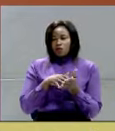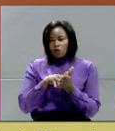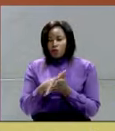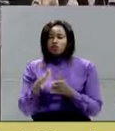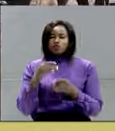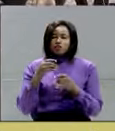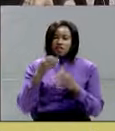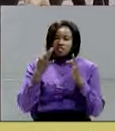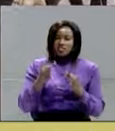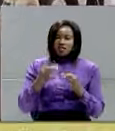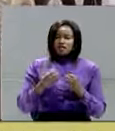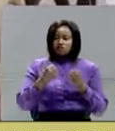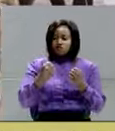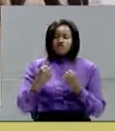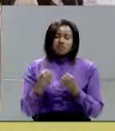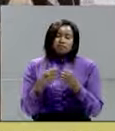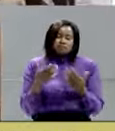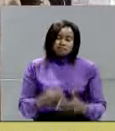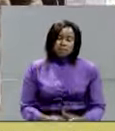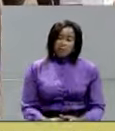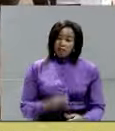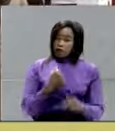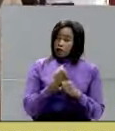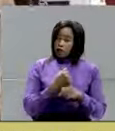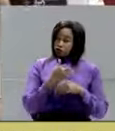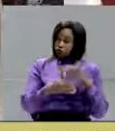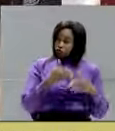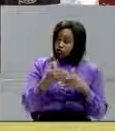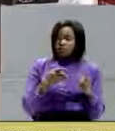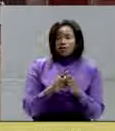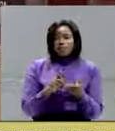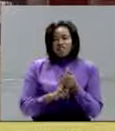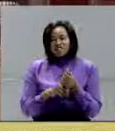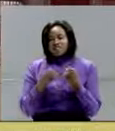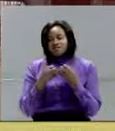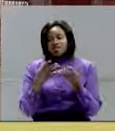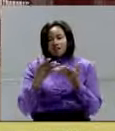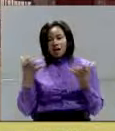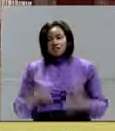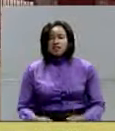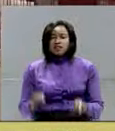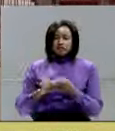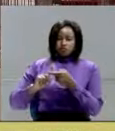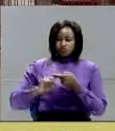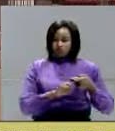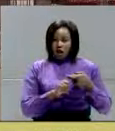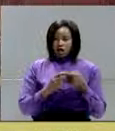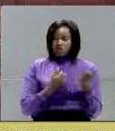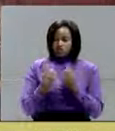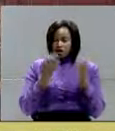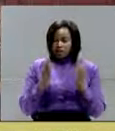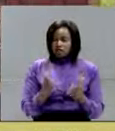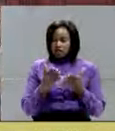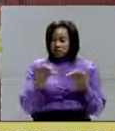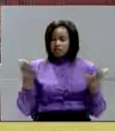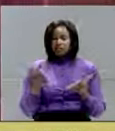has reduced so enormously. As the works continue, immense benefits are being registered. Truck drivers who used to endure the dreadful